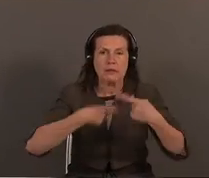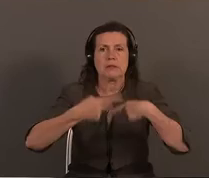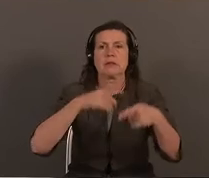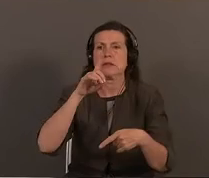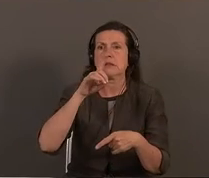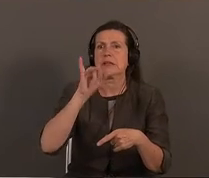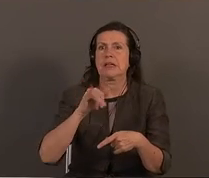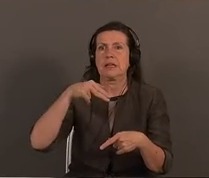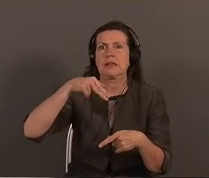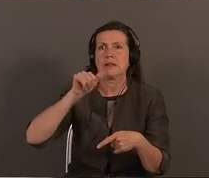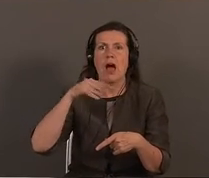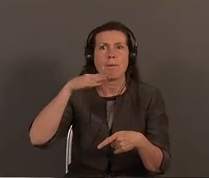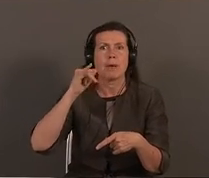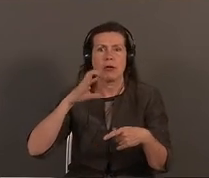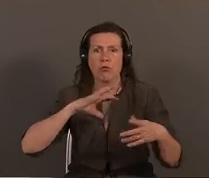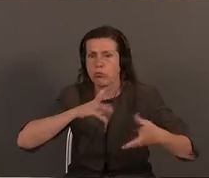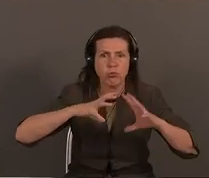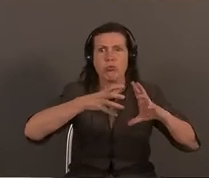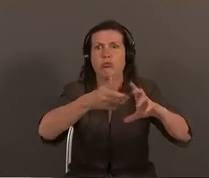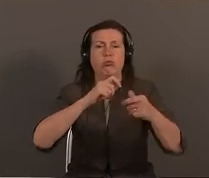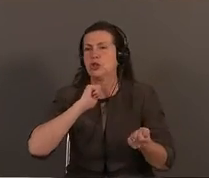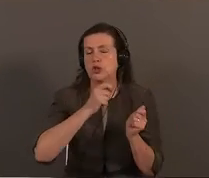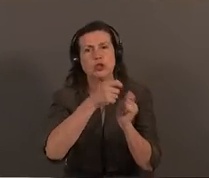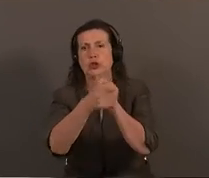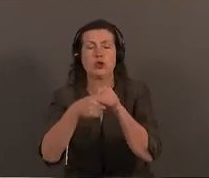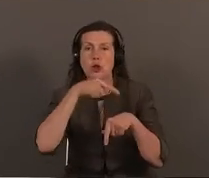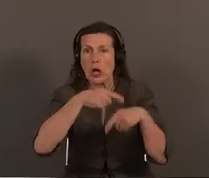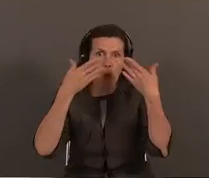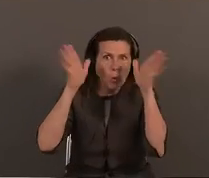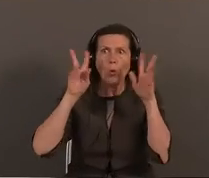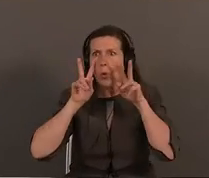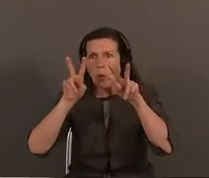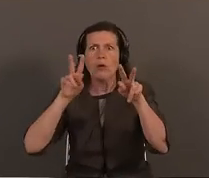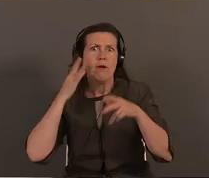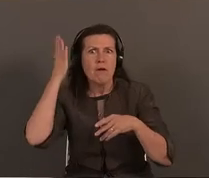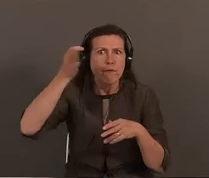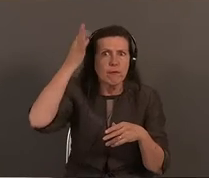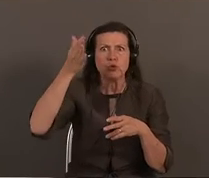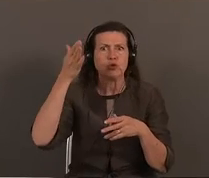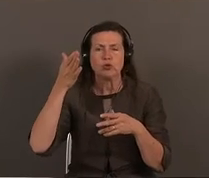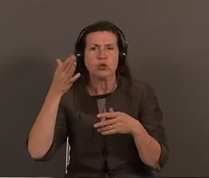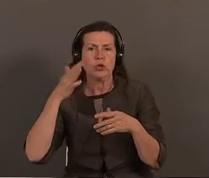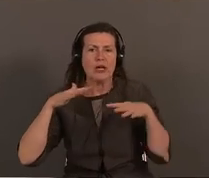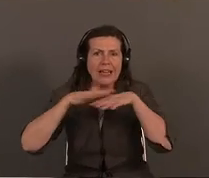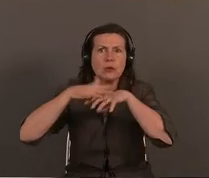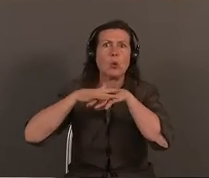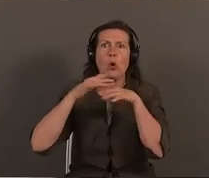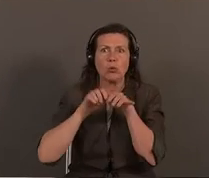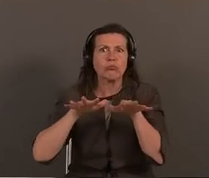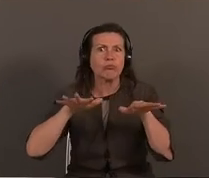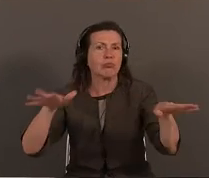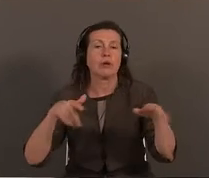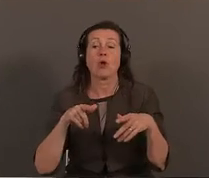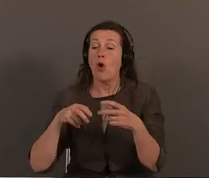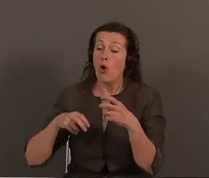that they have the ability and the visibility to invest in future networks. That is the important story. So in this roaming like